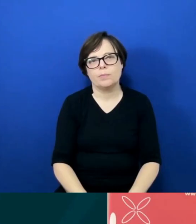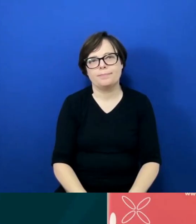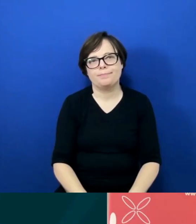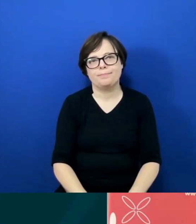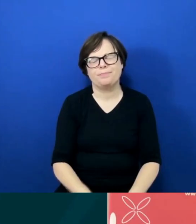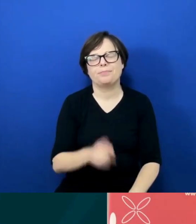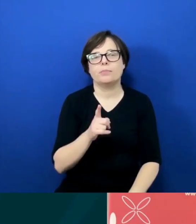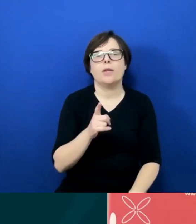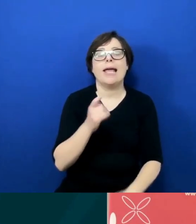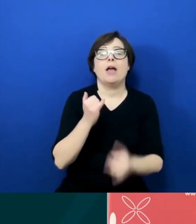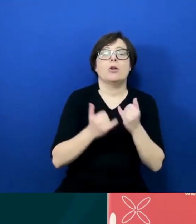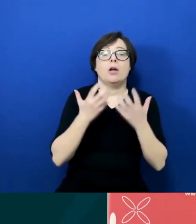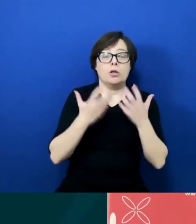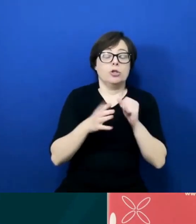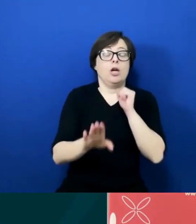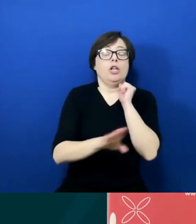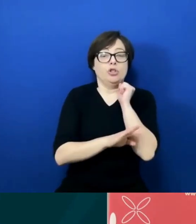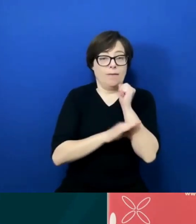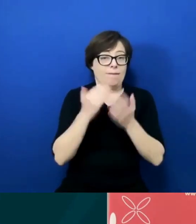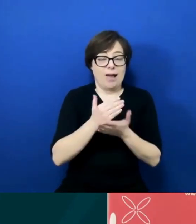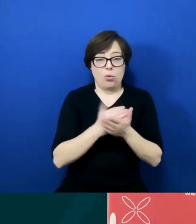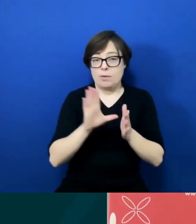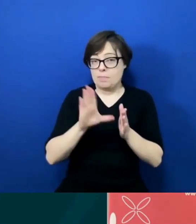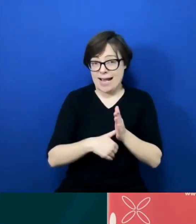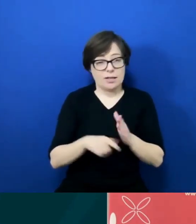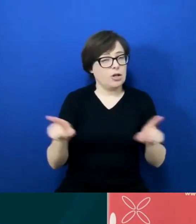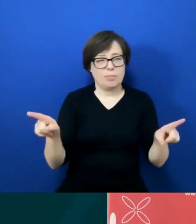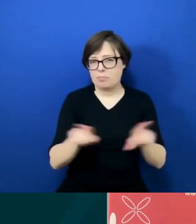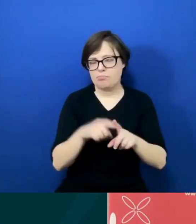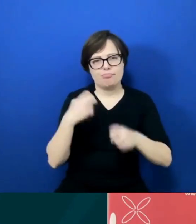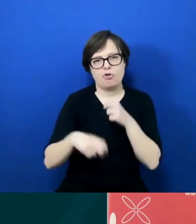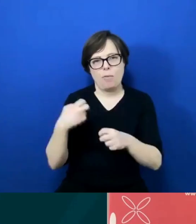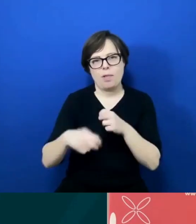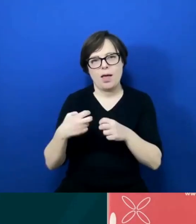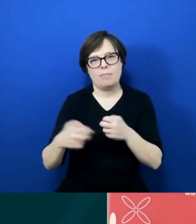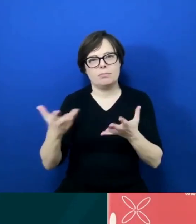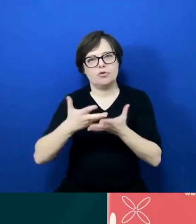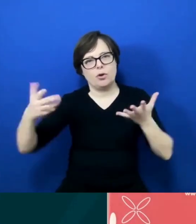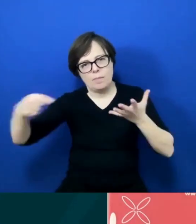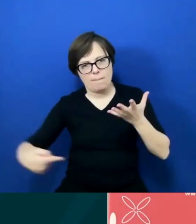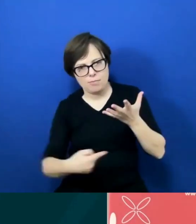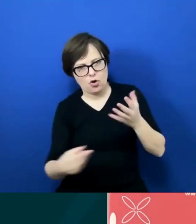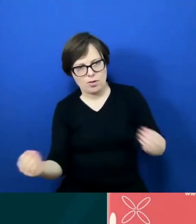problems with underground infrastructure. So the way we would do to orient roots, for example, and